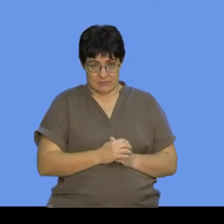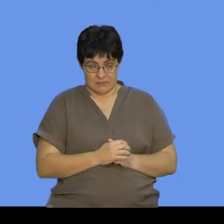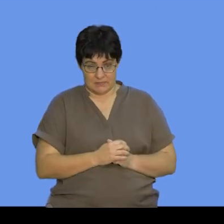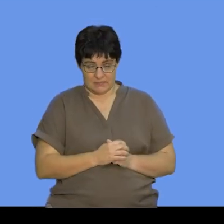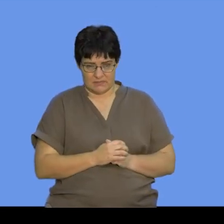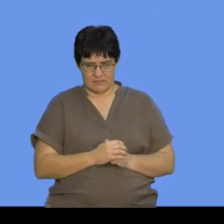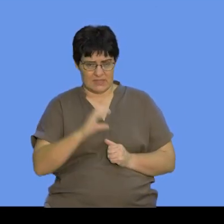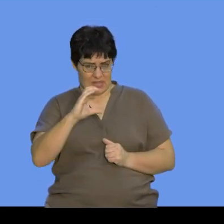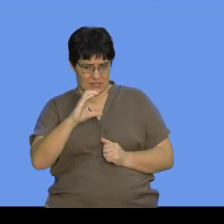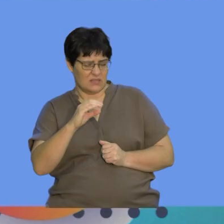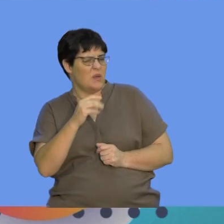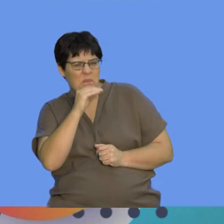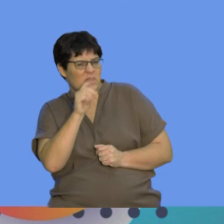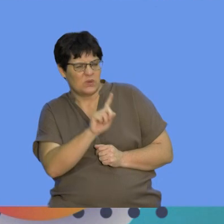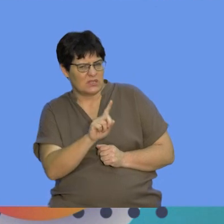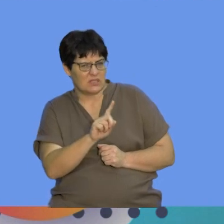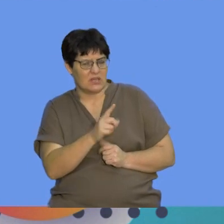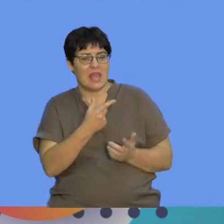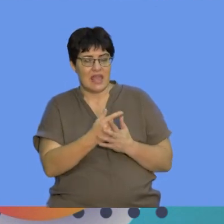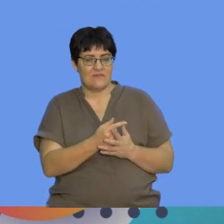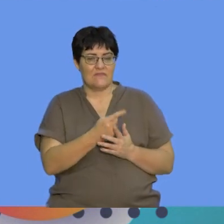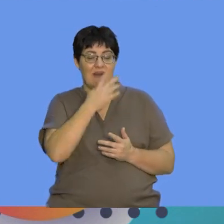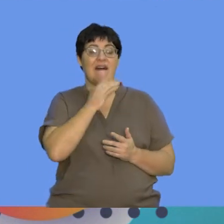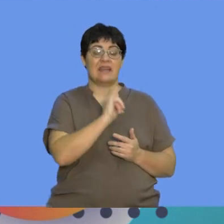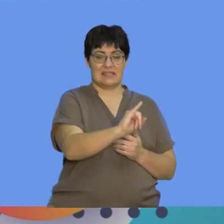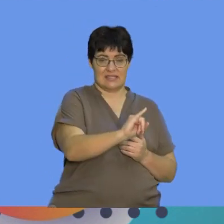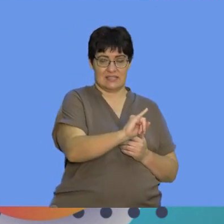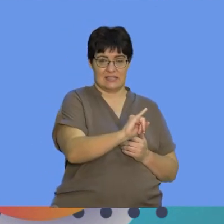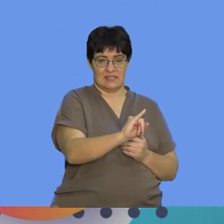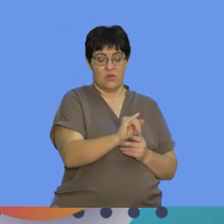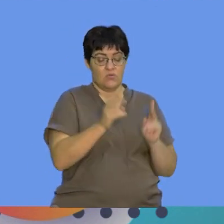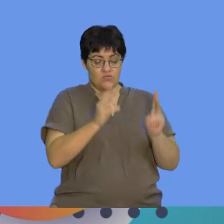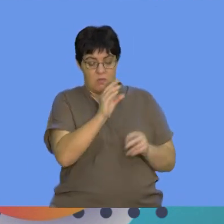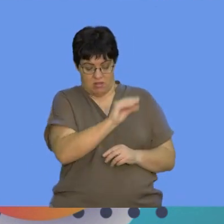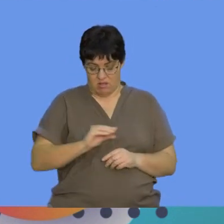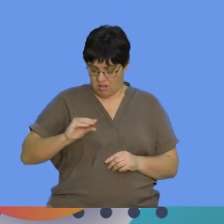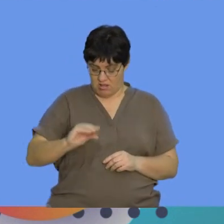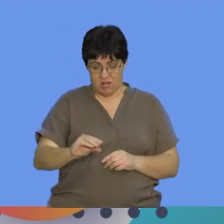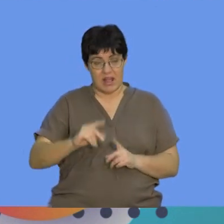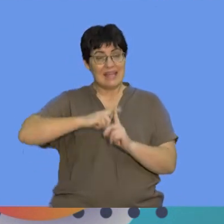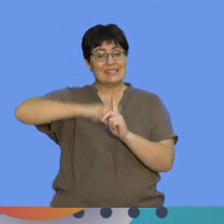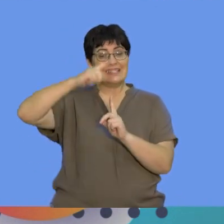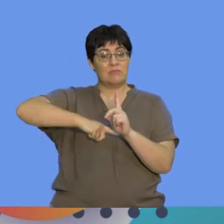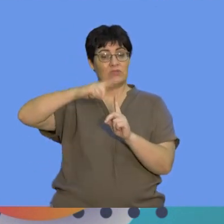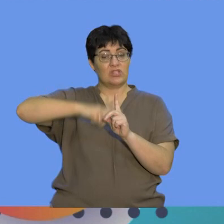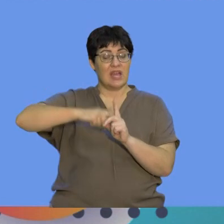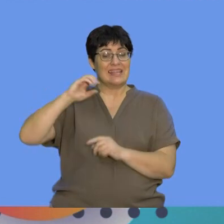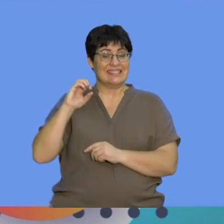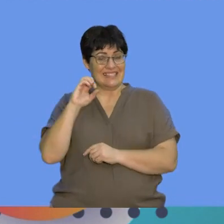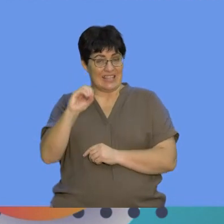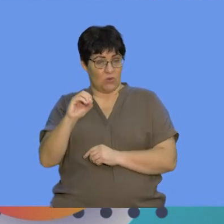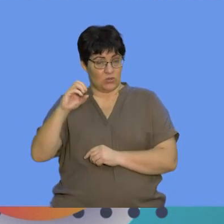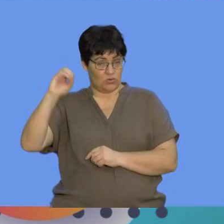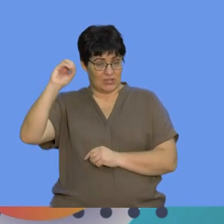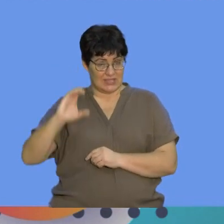does that tell us? It tells us that if you've got ice, under normal circumstances, if the temperature is 0 degrees, the ice